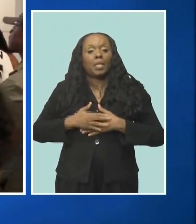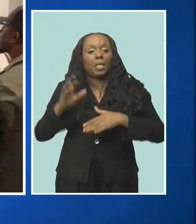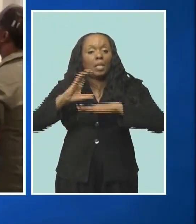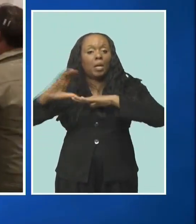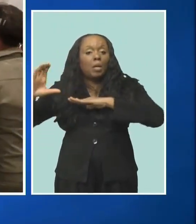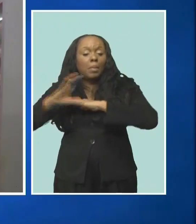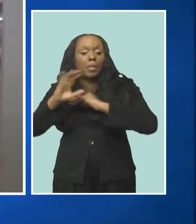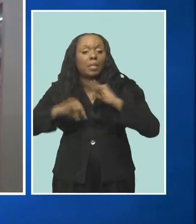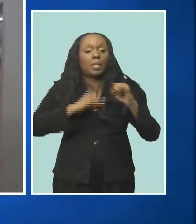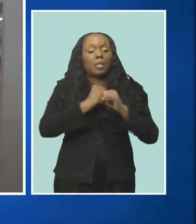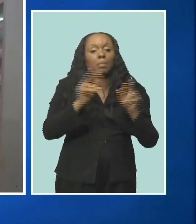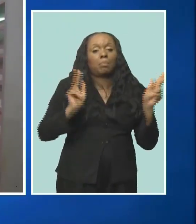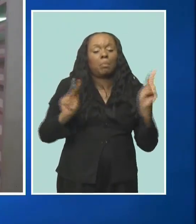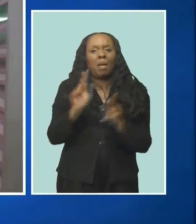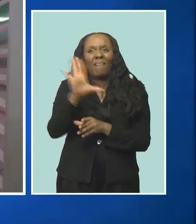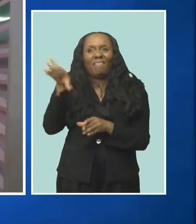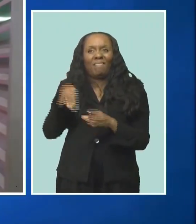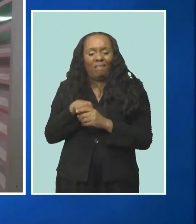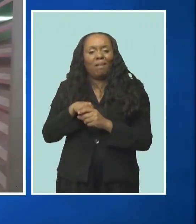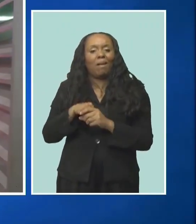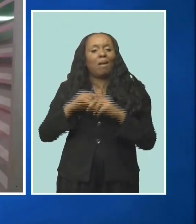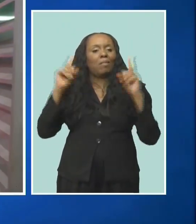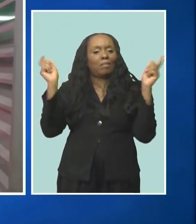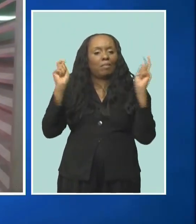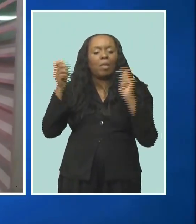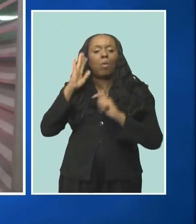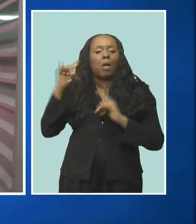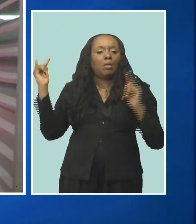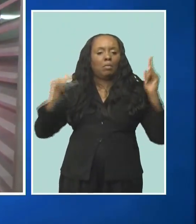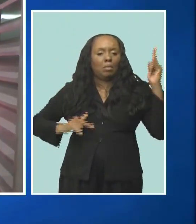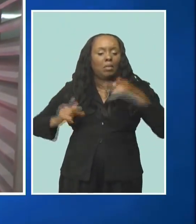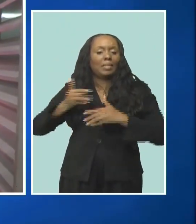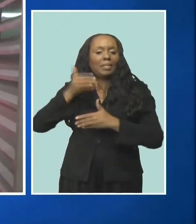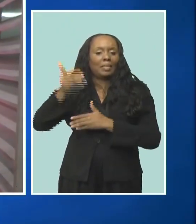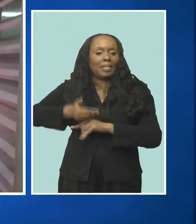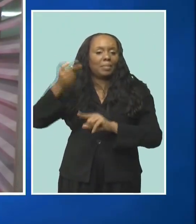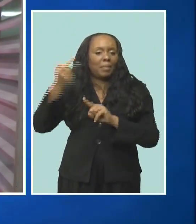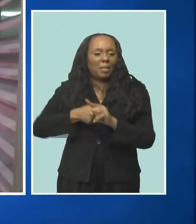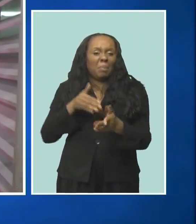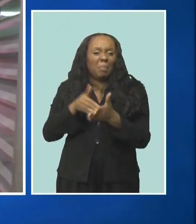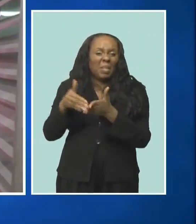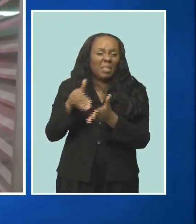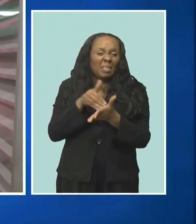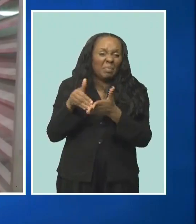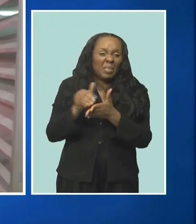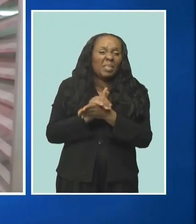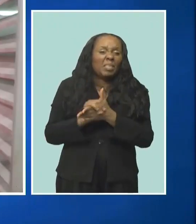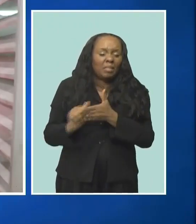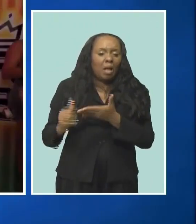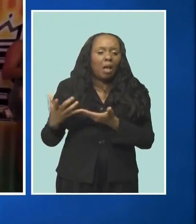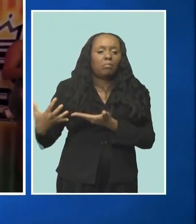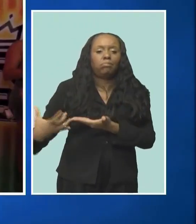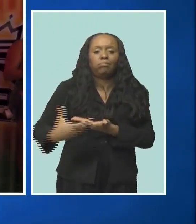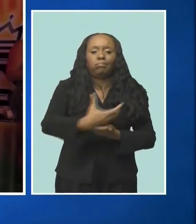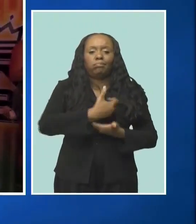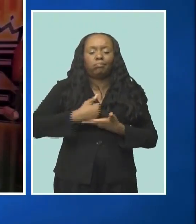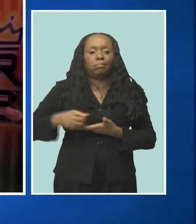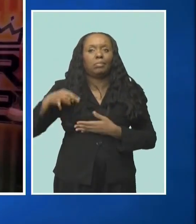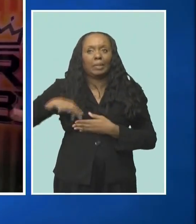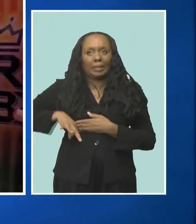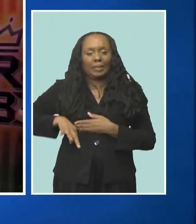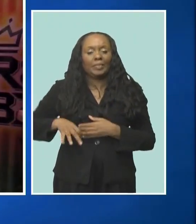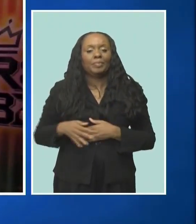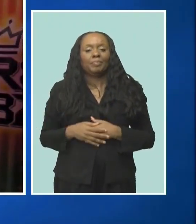regional and international people slated to fly into the country for the event next month, millions of dollars in revenue is